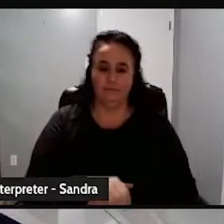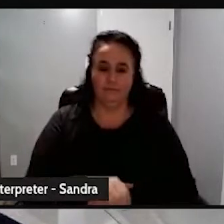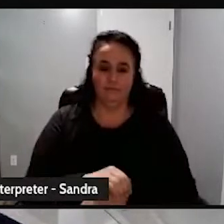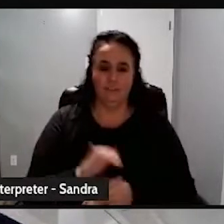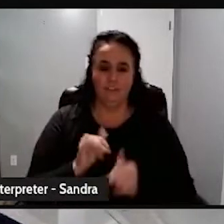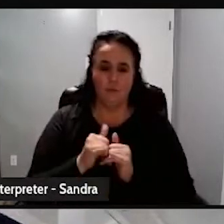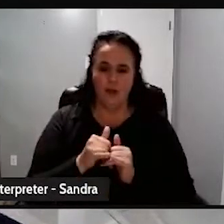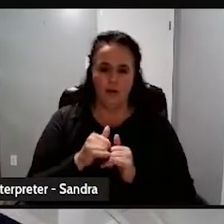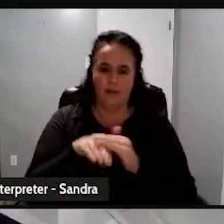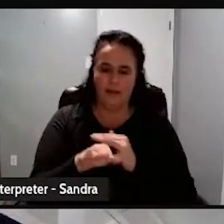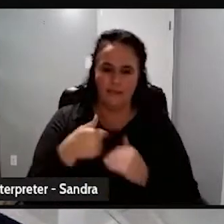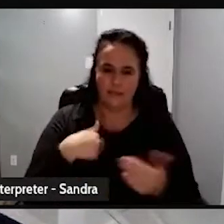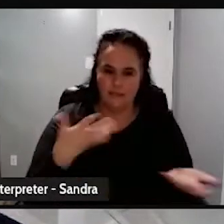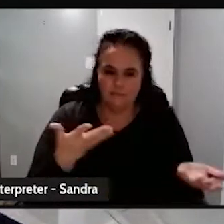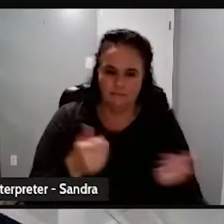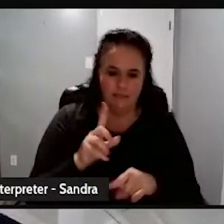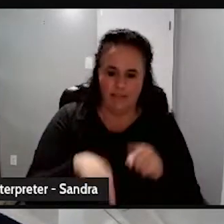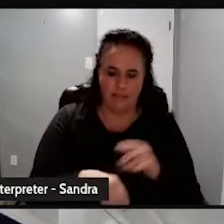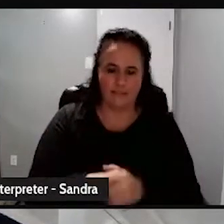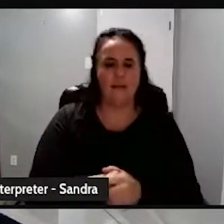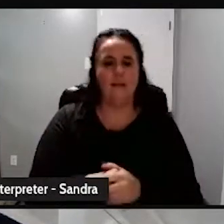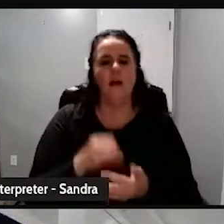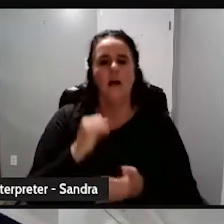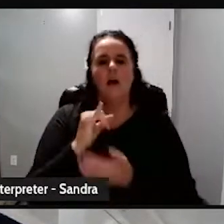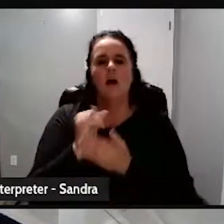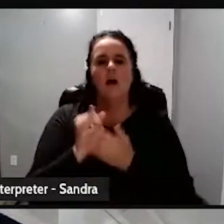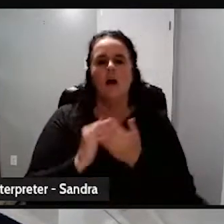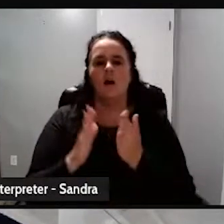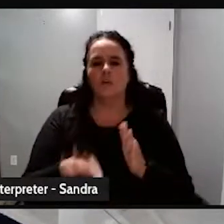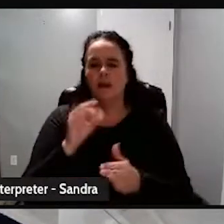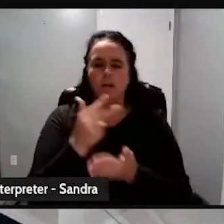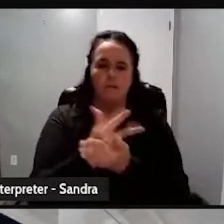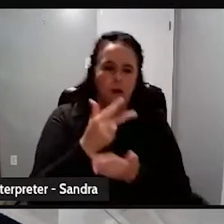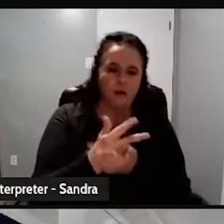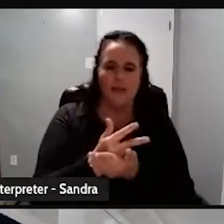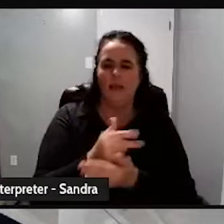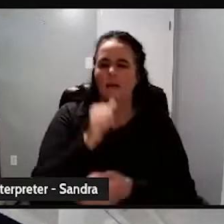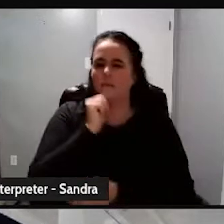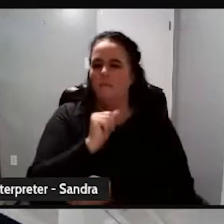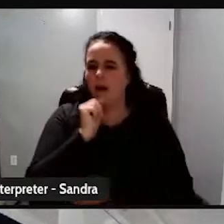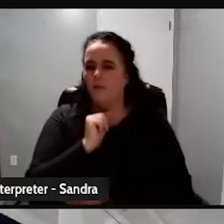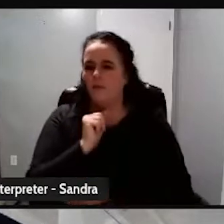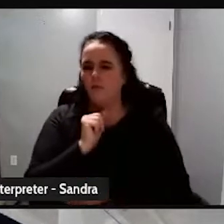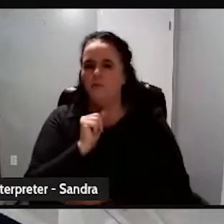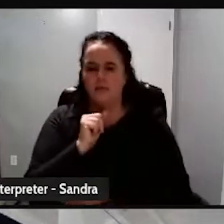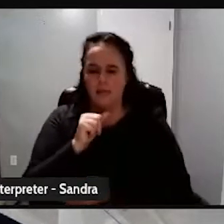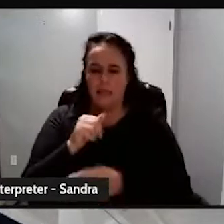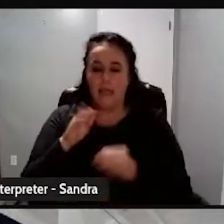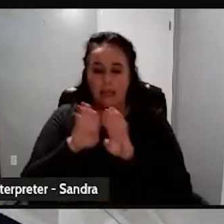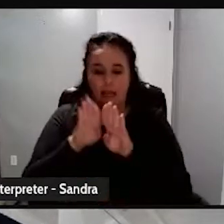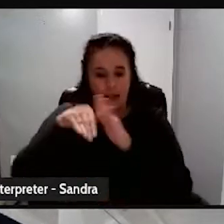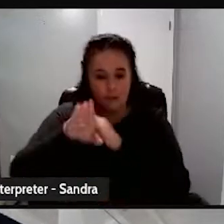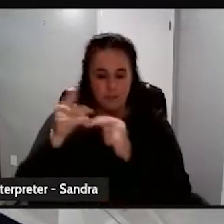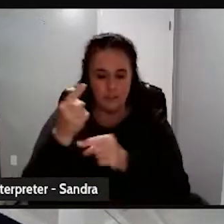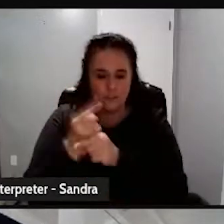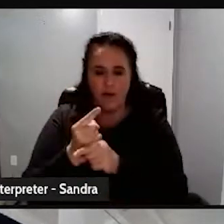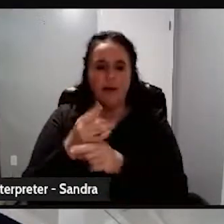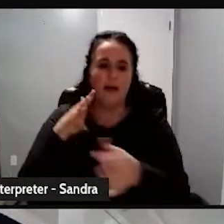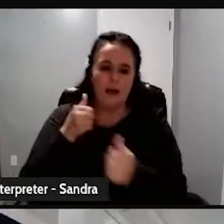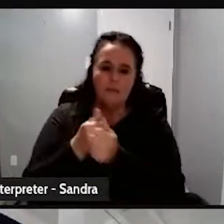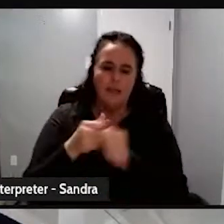Artists will find parking, entrances, and bathrooms are updated, but not the backstage or the way the